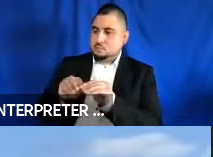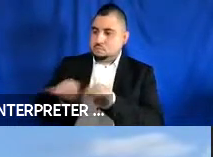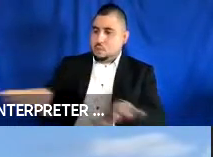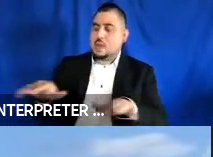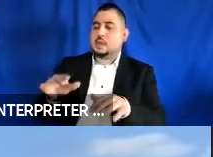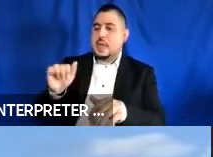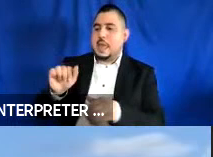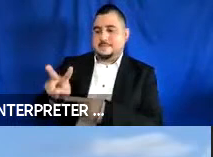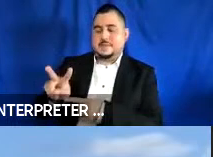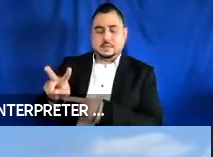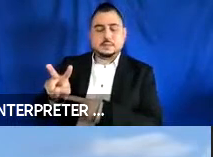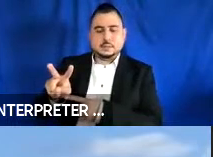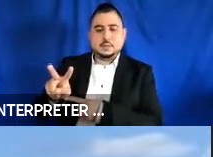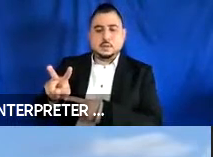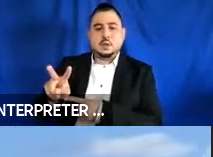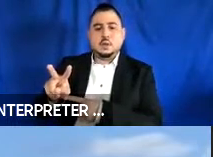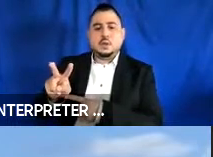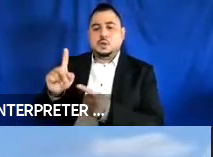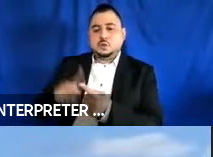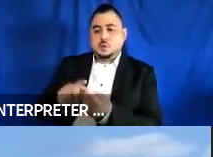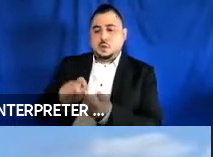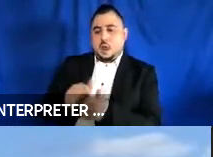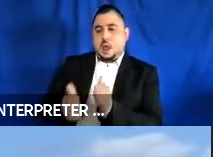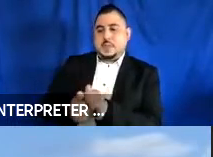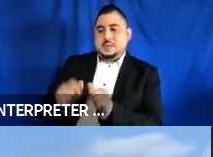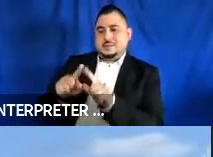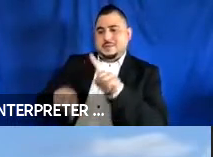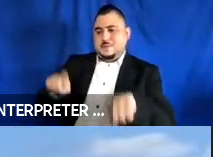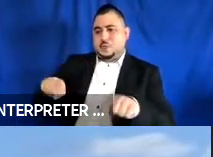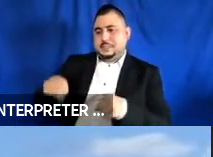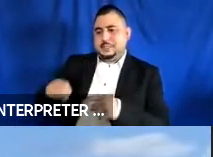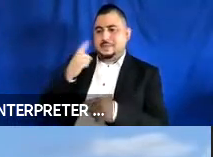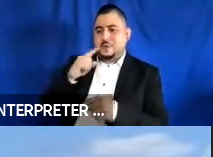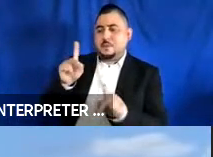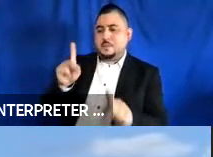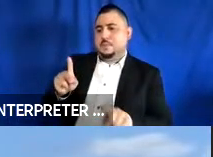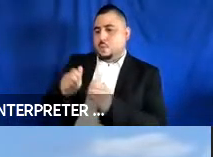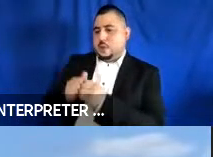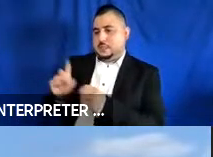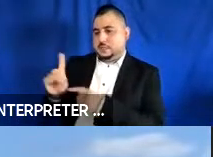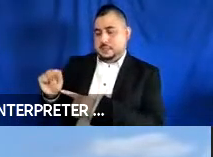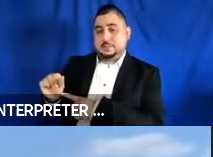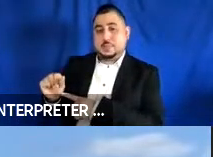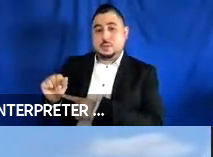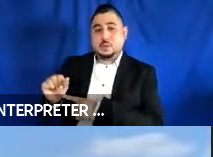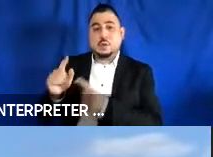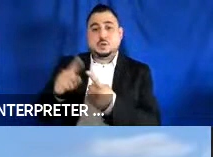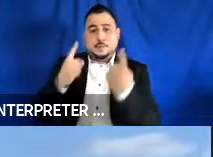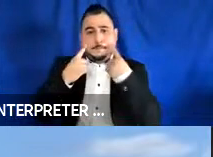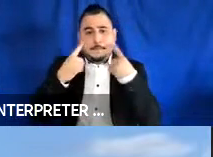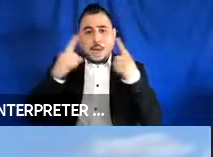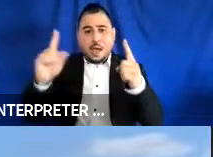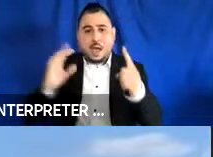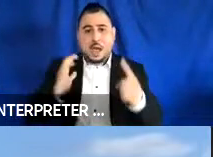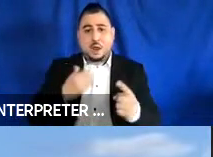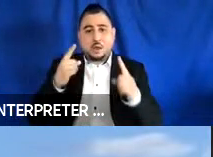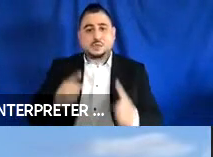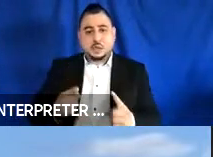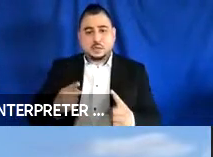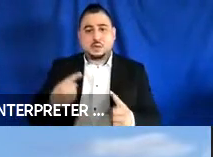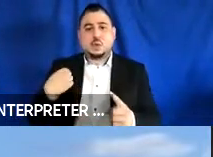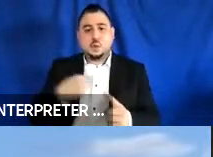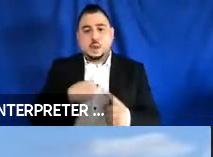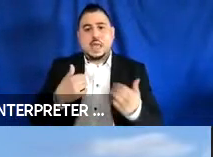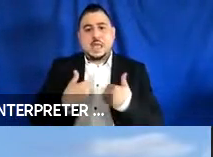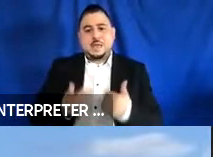or AVs, in order to accommodate the diverse needs of persons with disabilities. To achieve our objective, we convened a